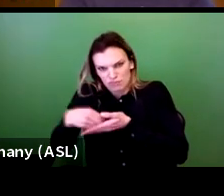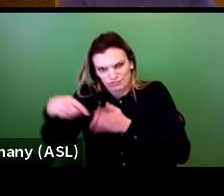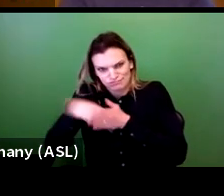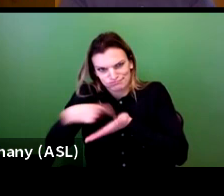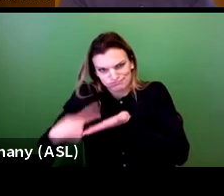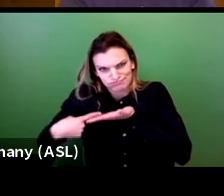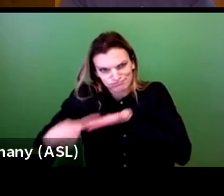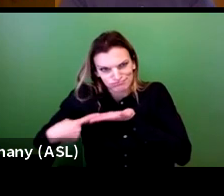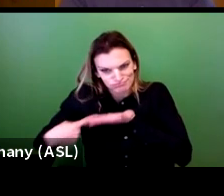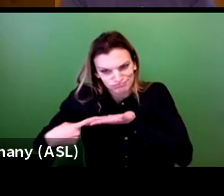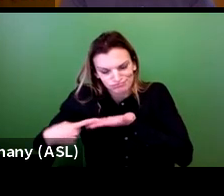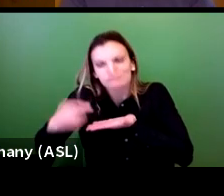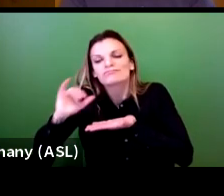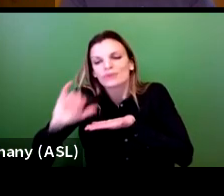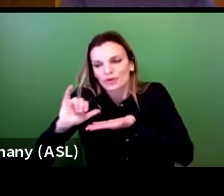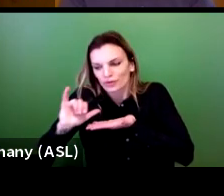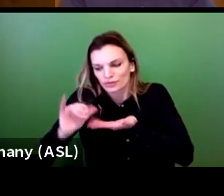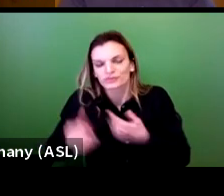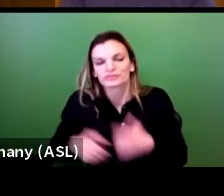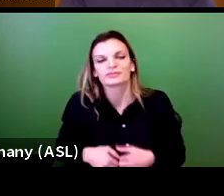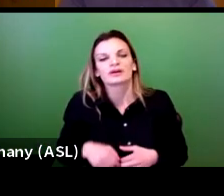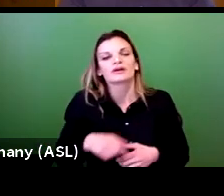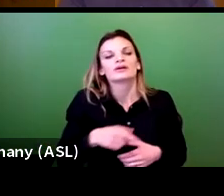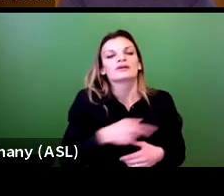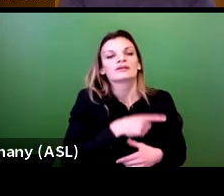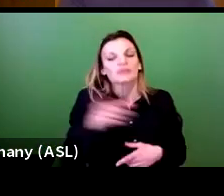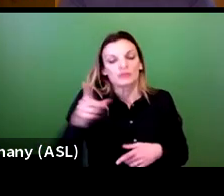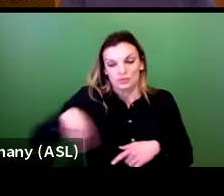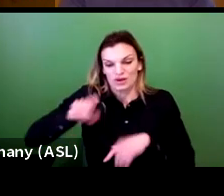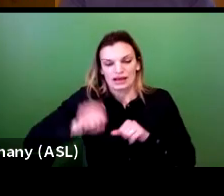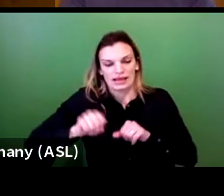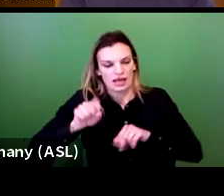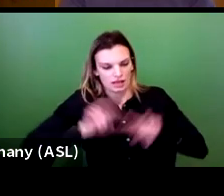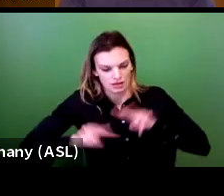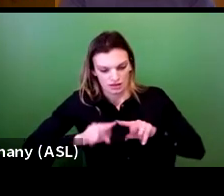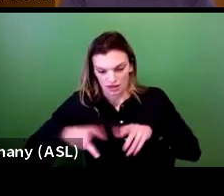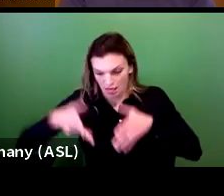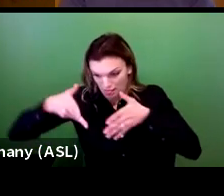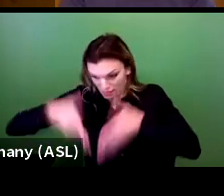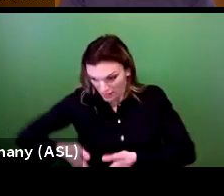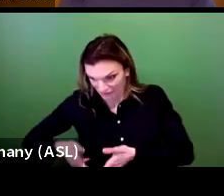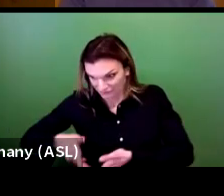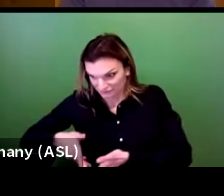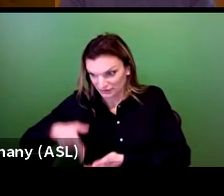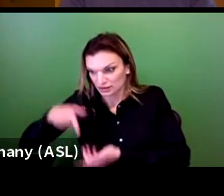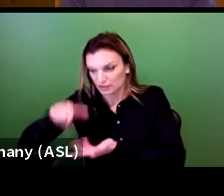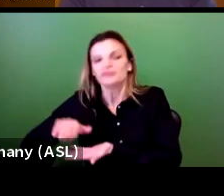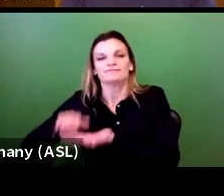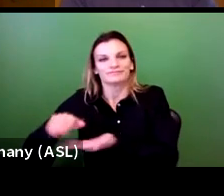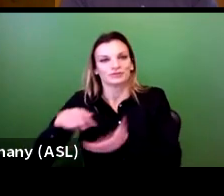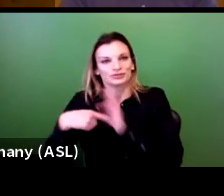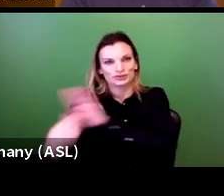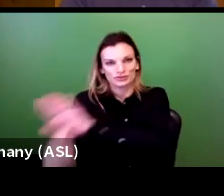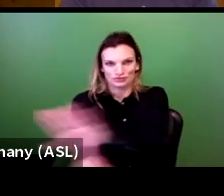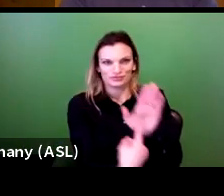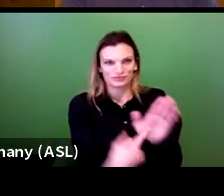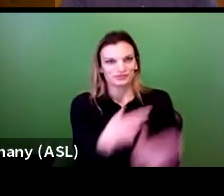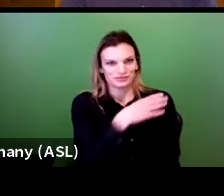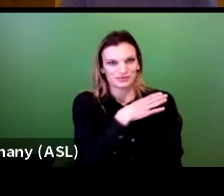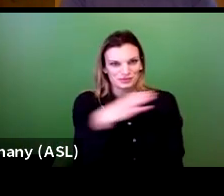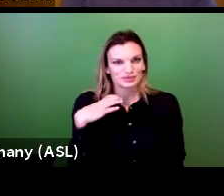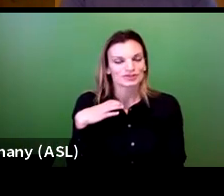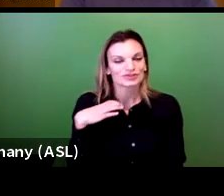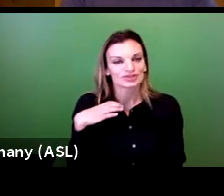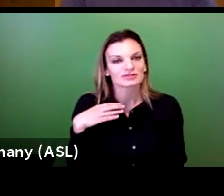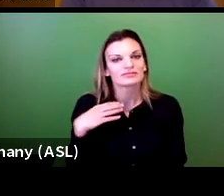or please review the 50 that meet the full requirements. And then that would be a decision of this commission, and say, please review those and come back with